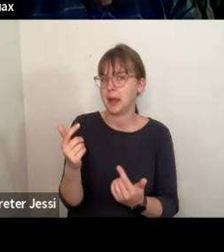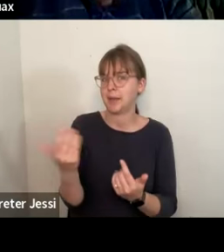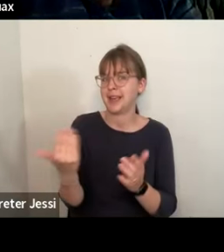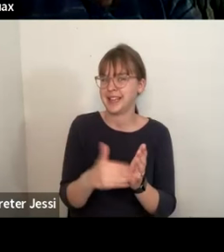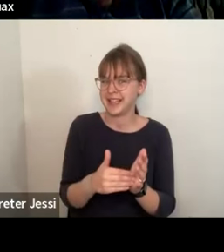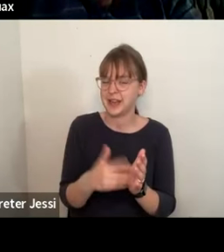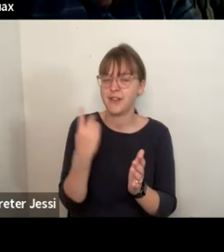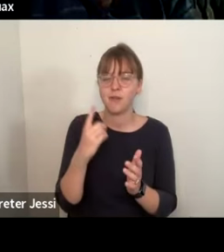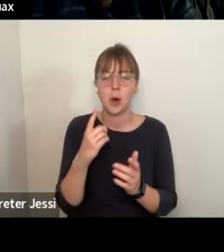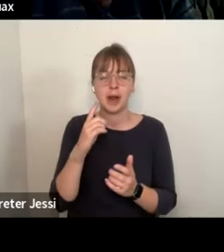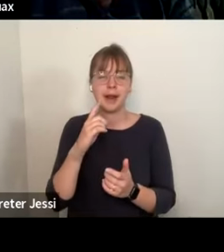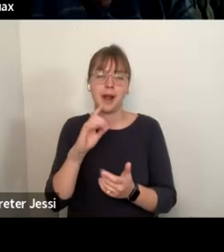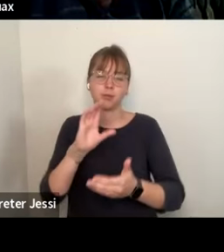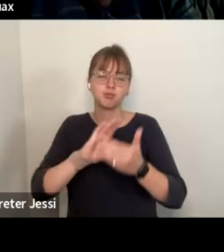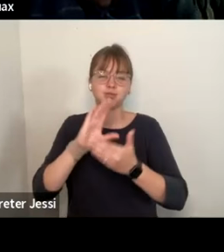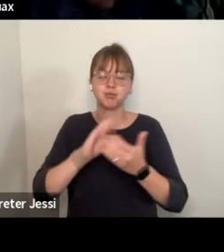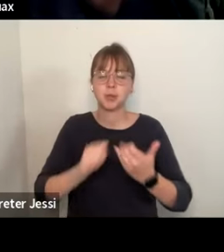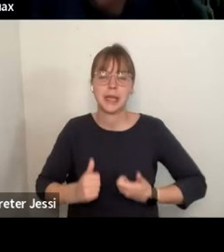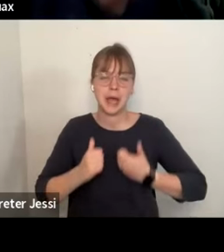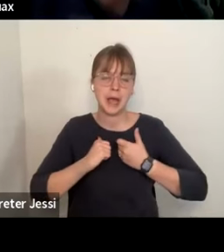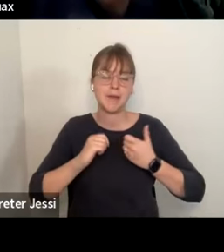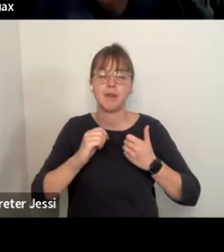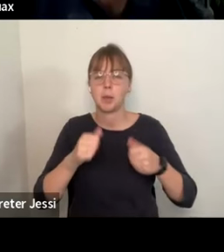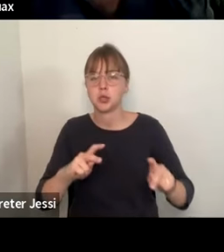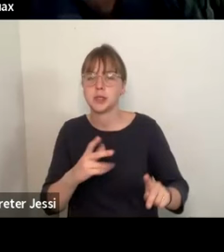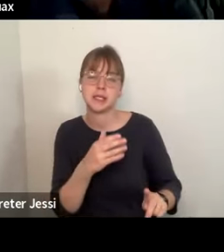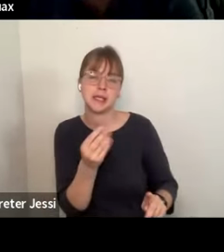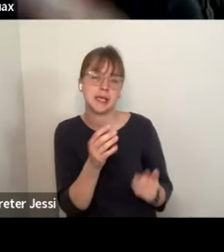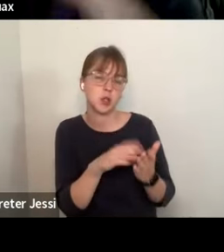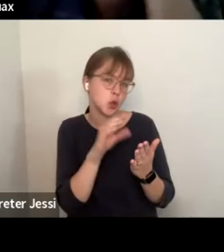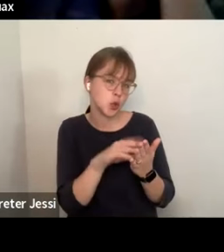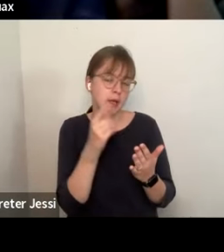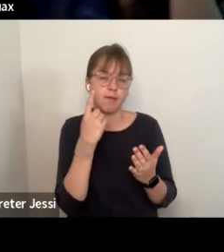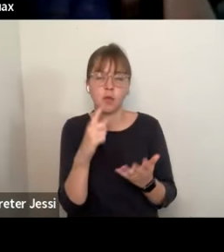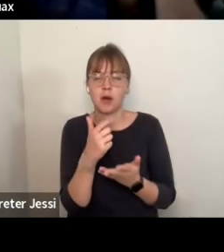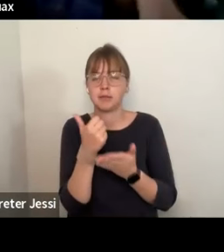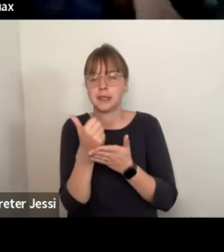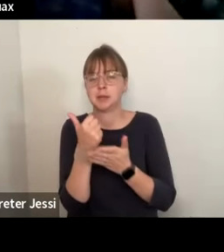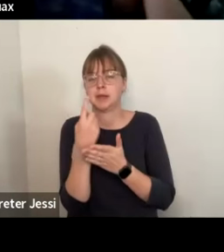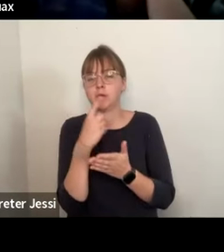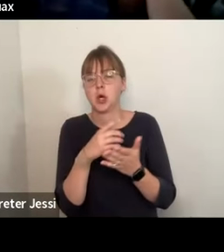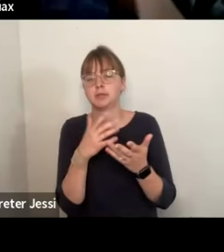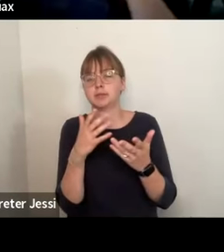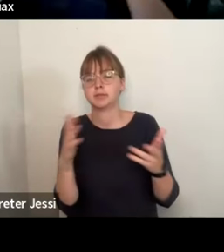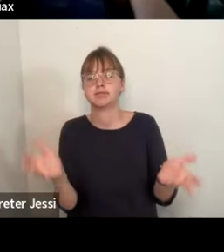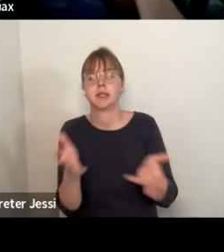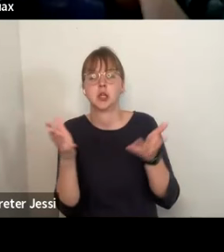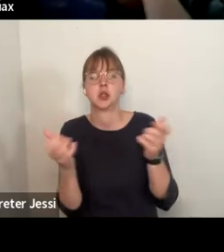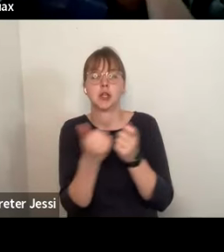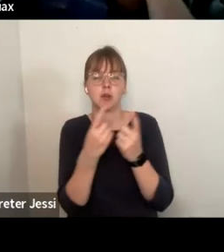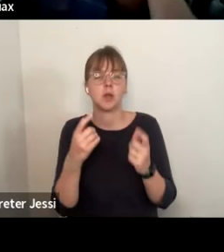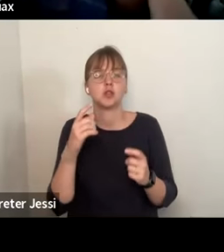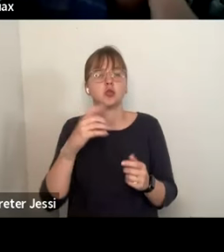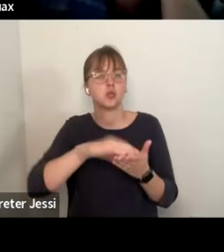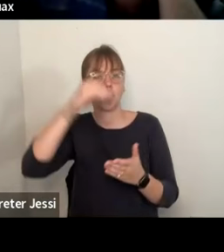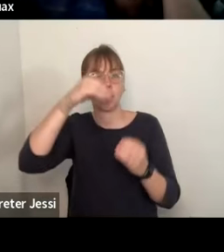in-person opportunities and learning and really helping to, again, increase everybody's knowledge base